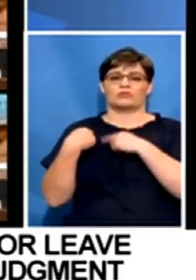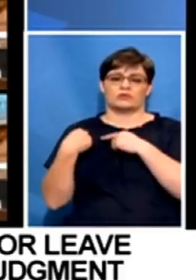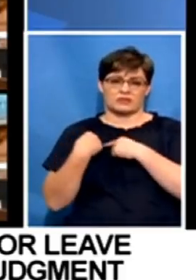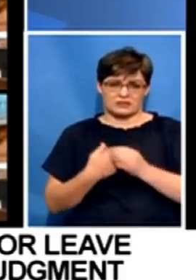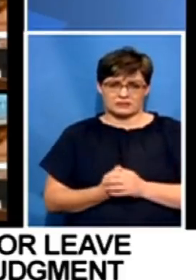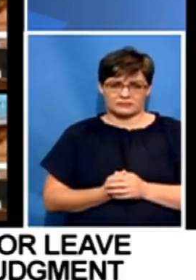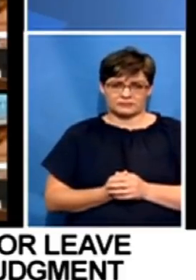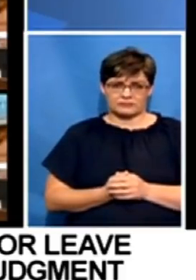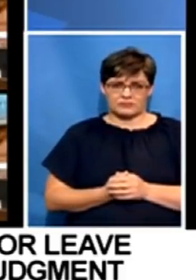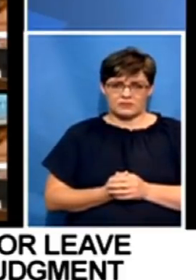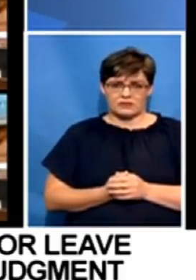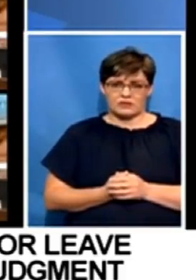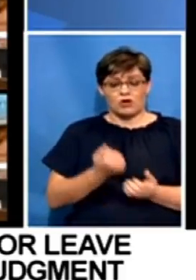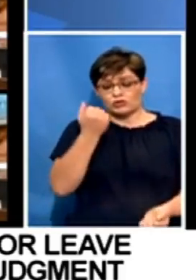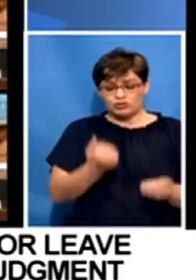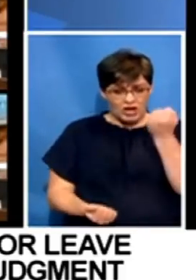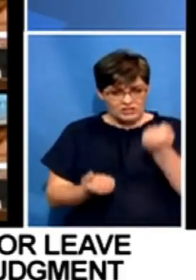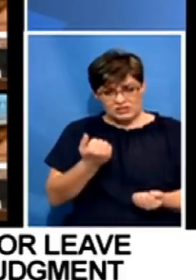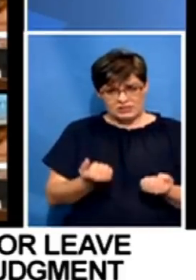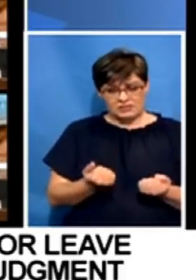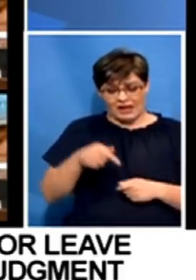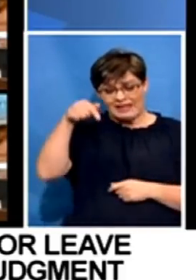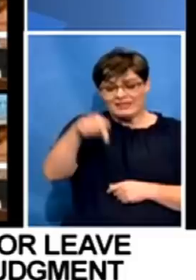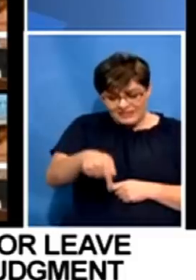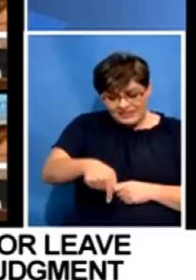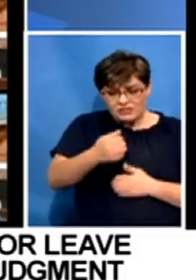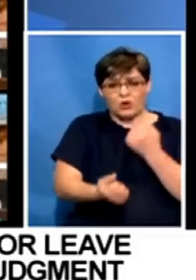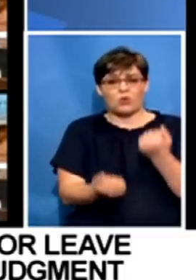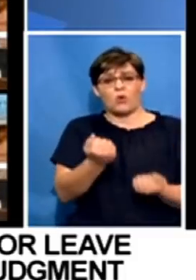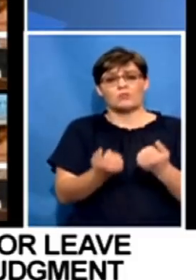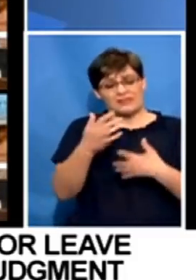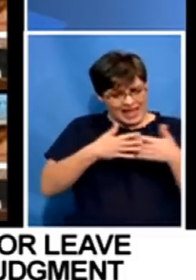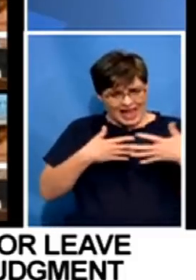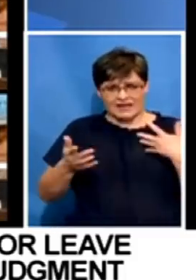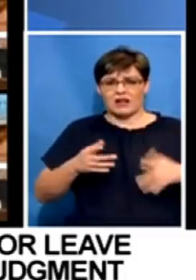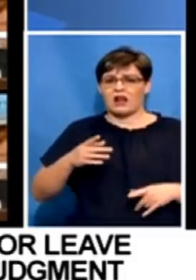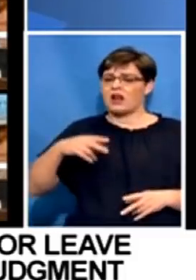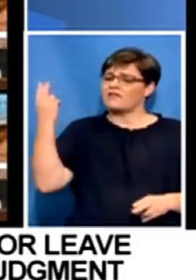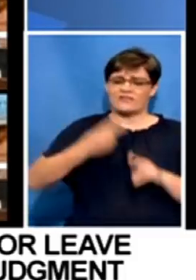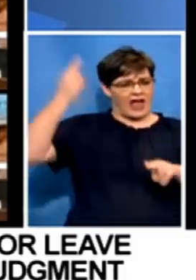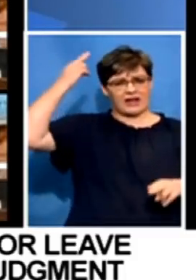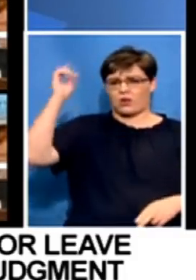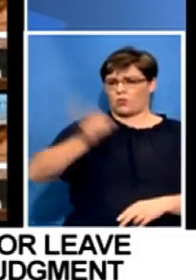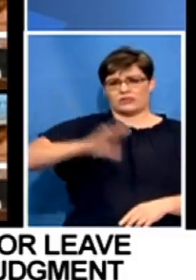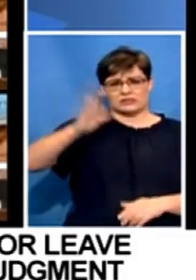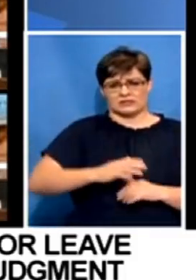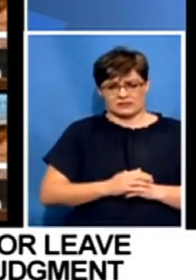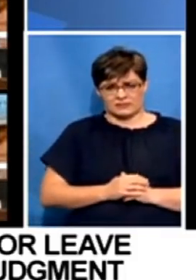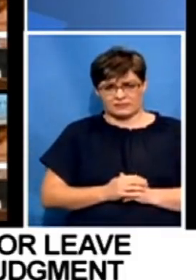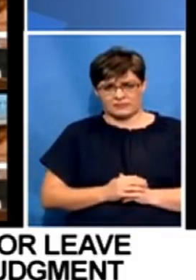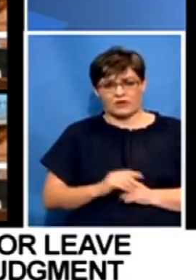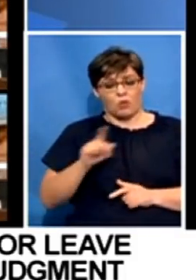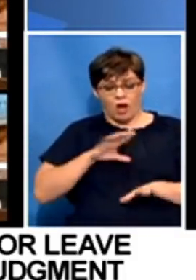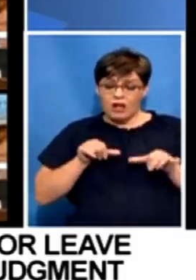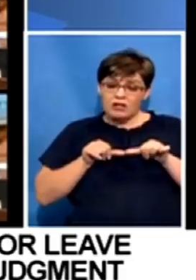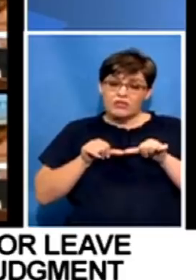this court to deal with the matter once and for all. Because for as long as it carries on, it hangs on the